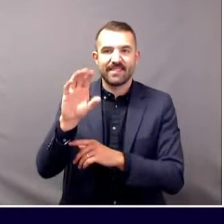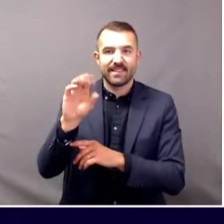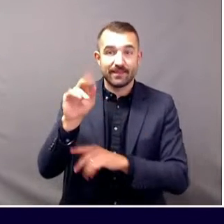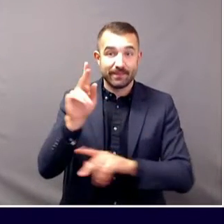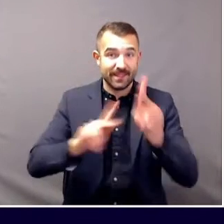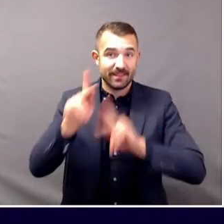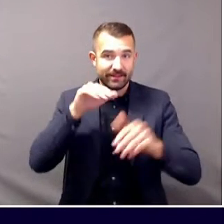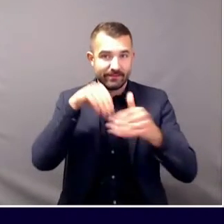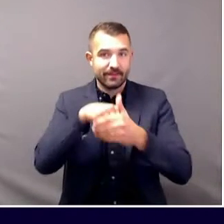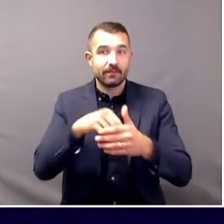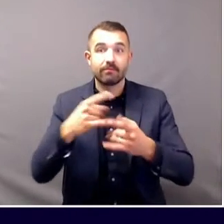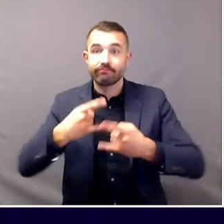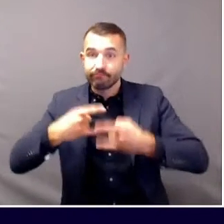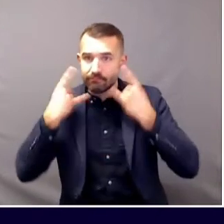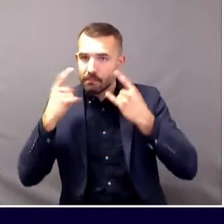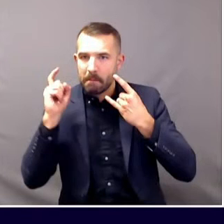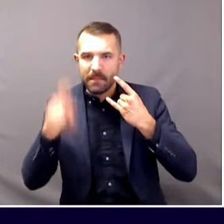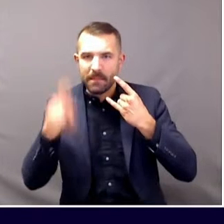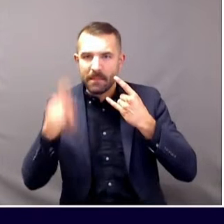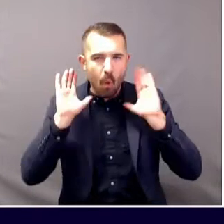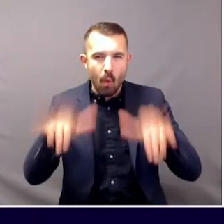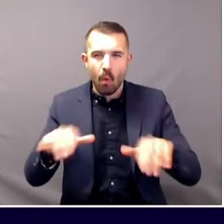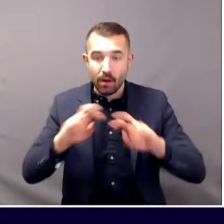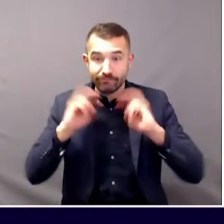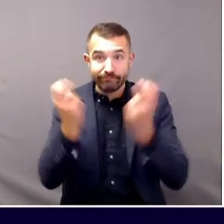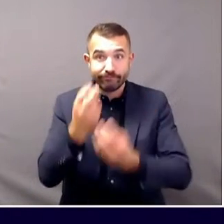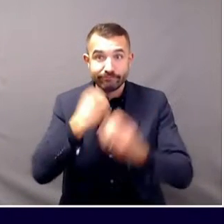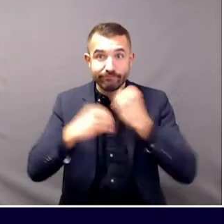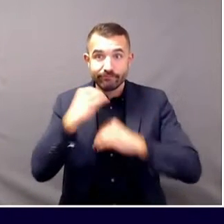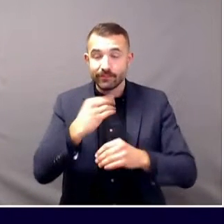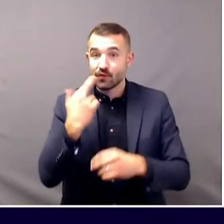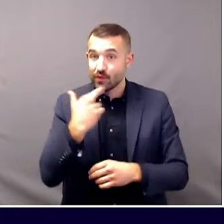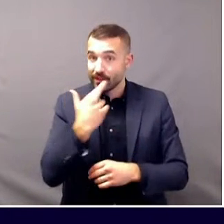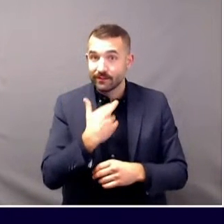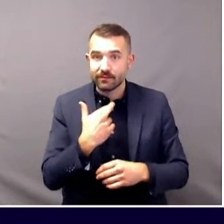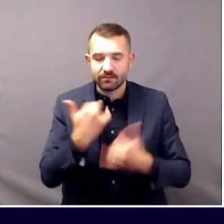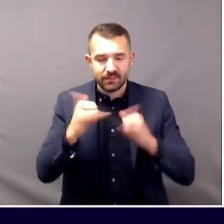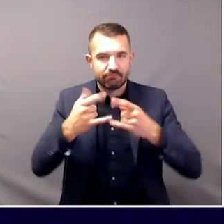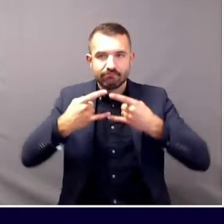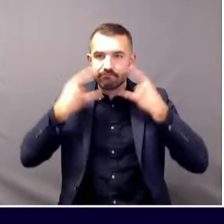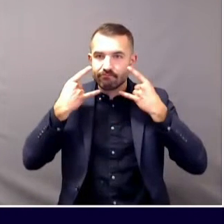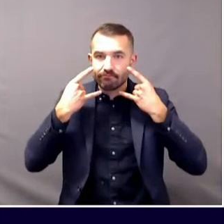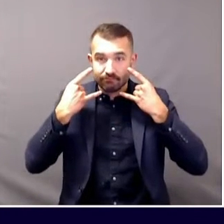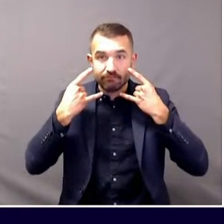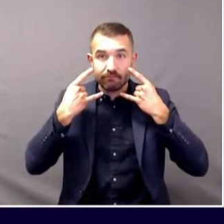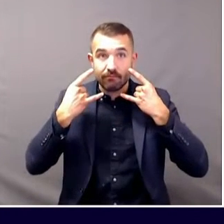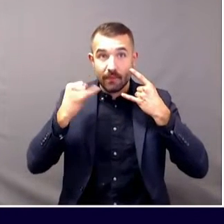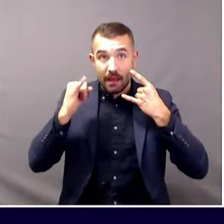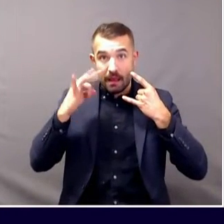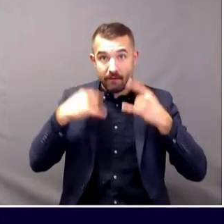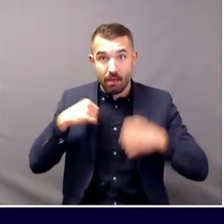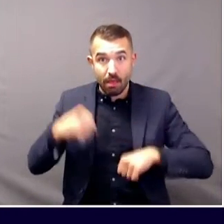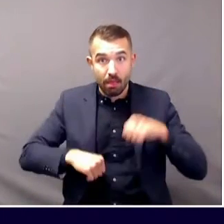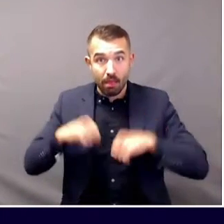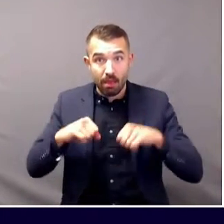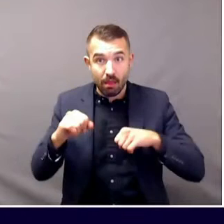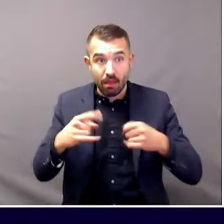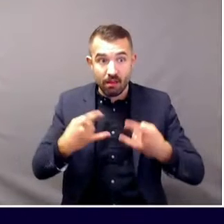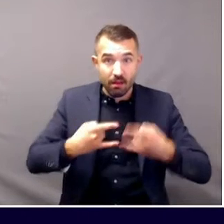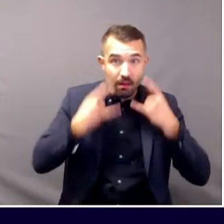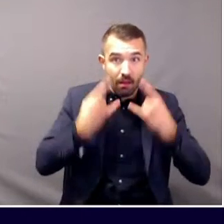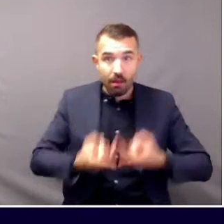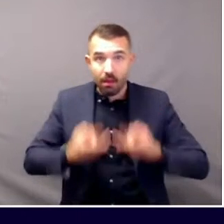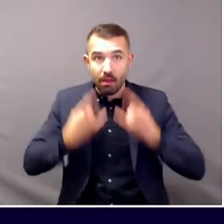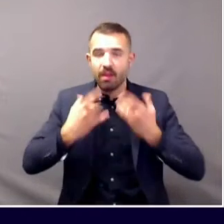covering wearing. You know, the bottom line is, if you have to ask whether you should be wearing a mask, you should be wearing a mask. And we really